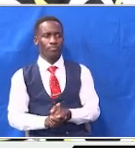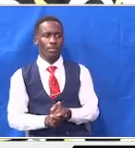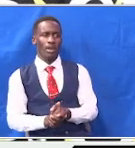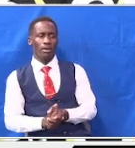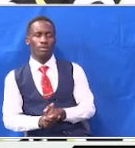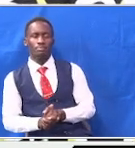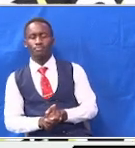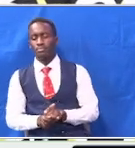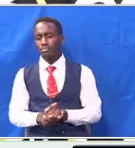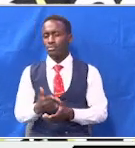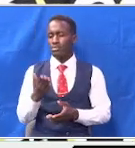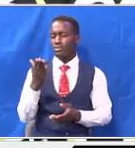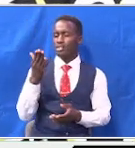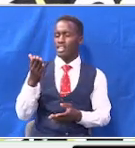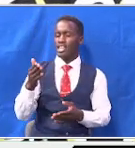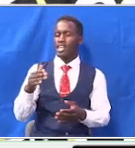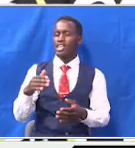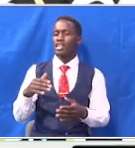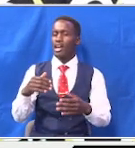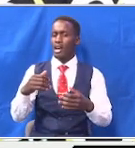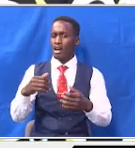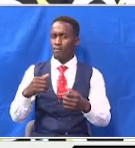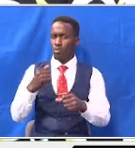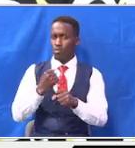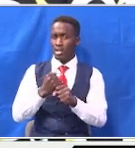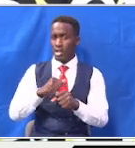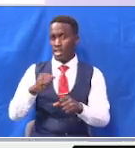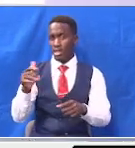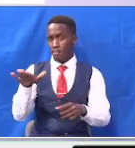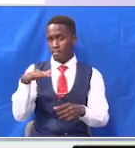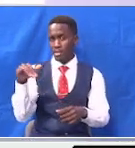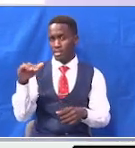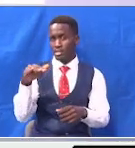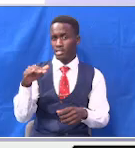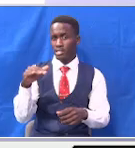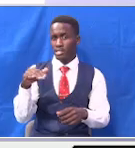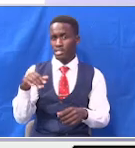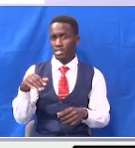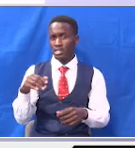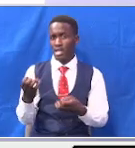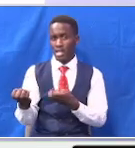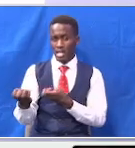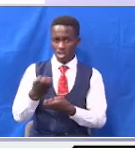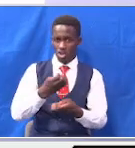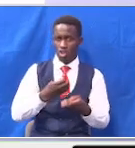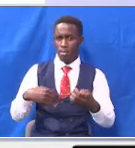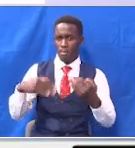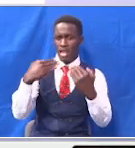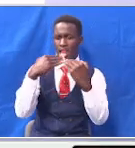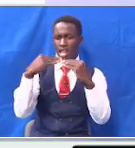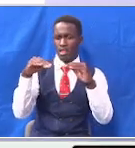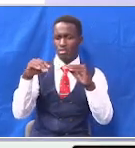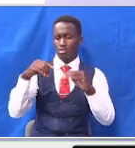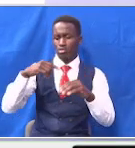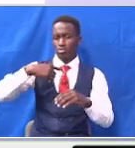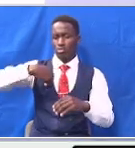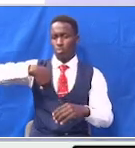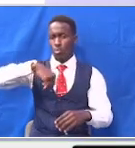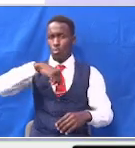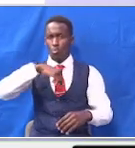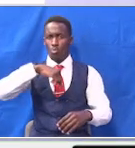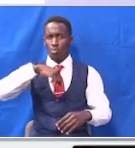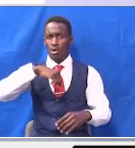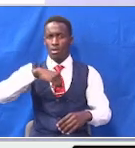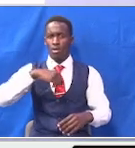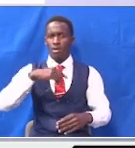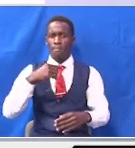practical. They have been tried elsewhere and they have worked in settings that are economically equal to or similar to ours. I